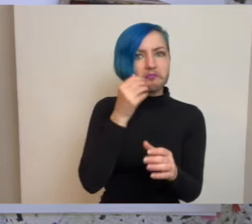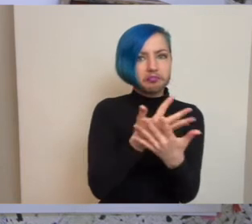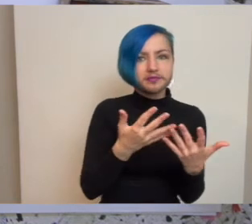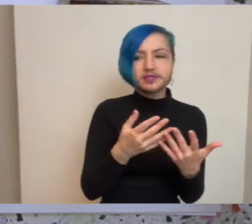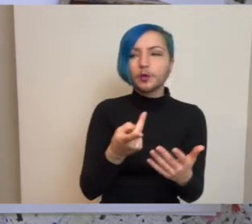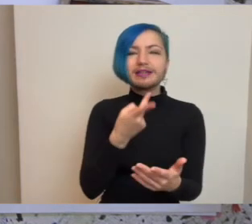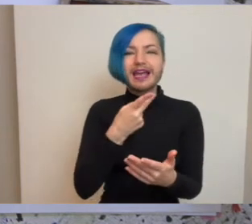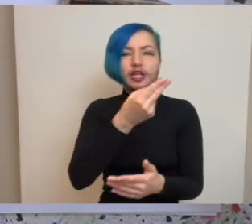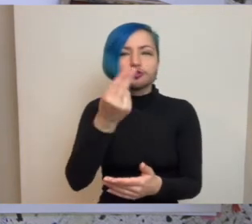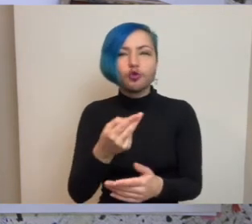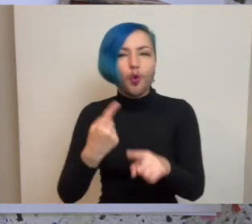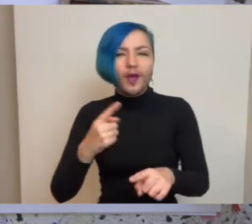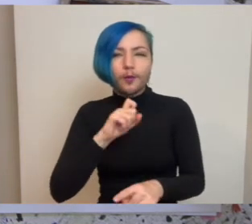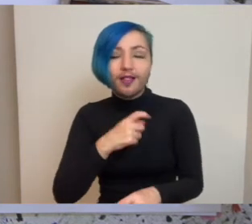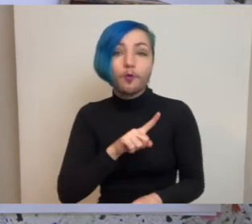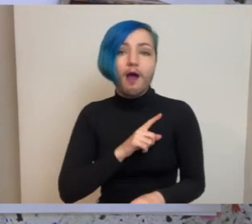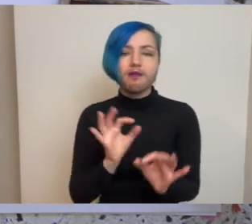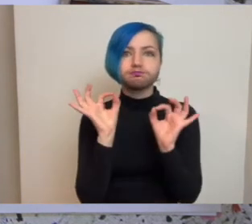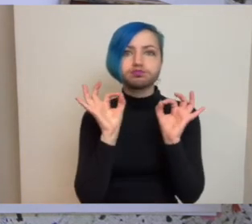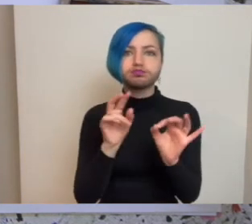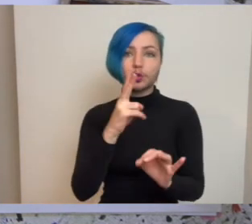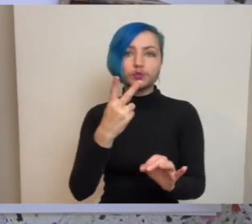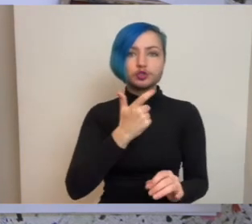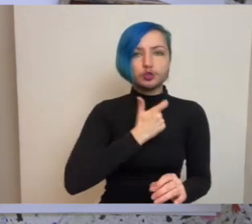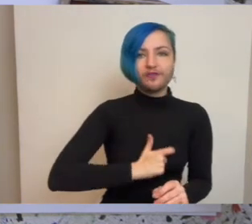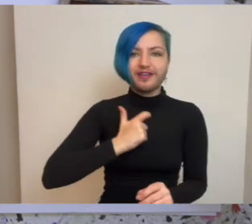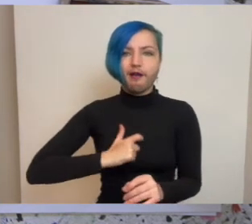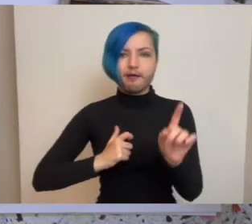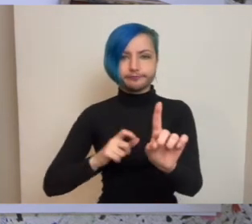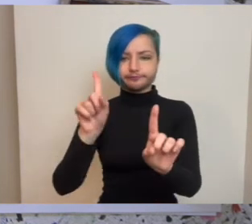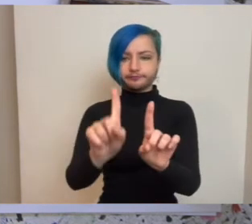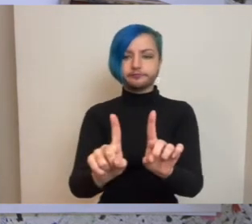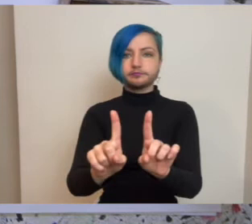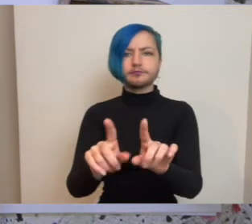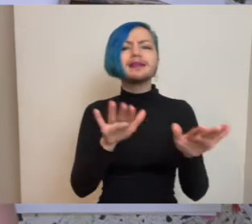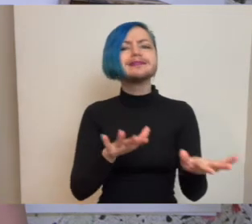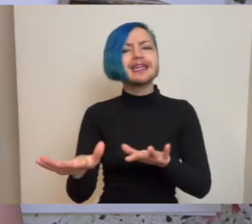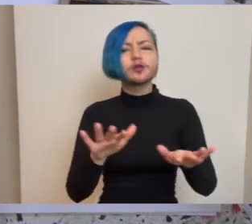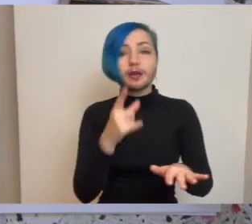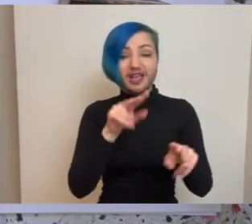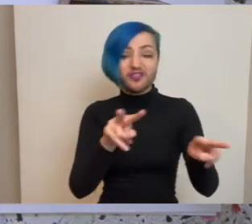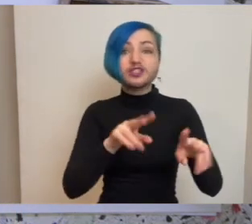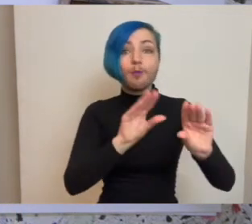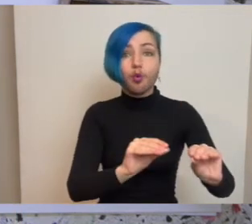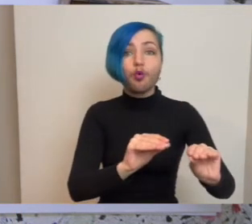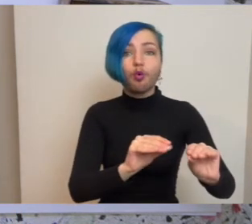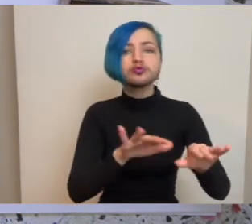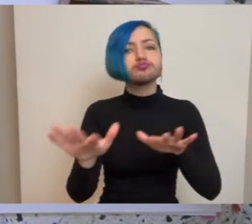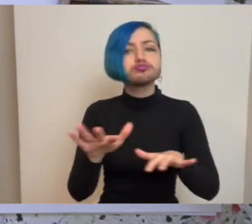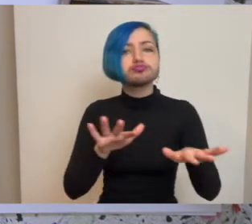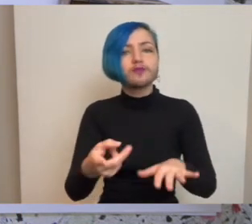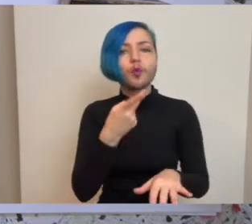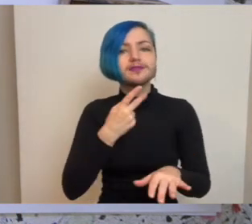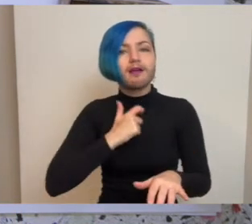it would be great if you had two figures. Like, you take your time, like pause this, take your time with this